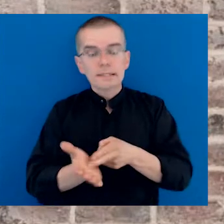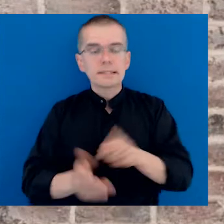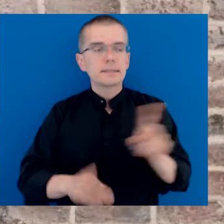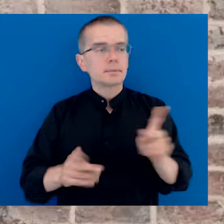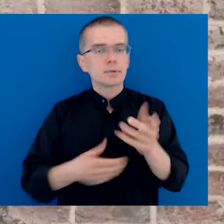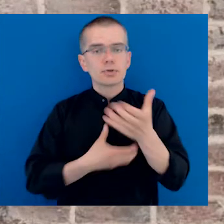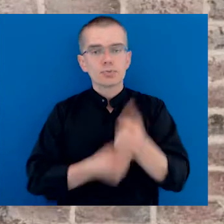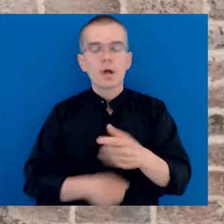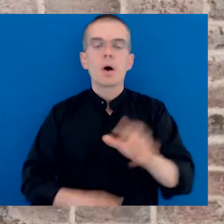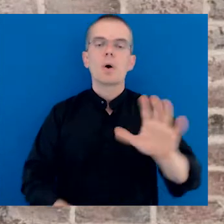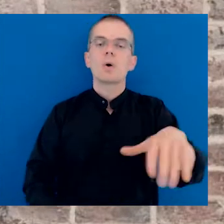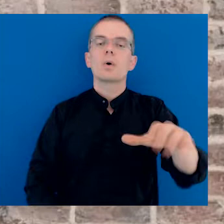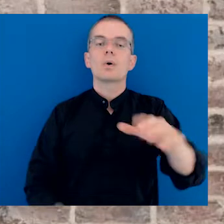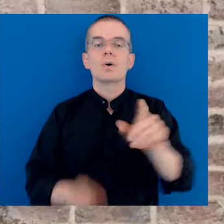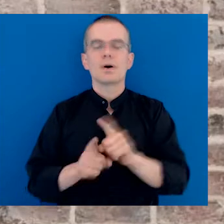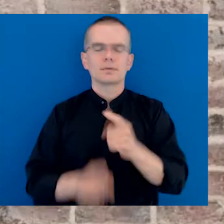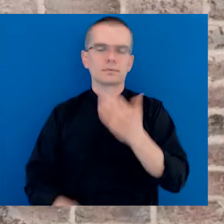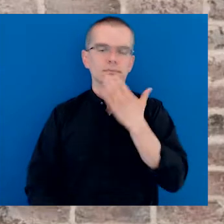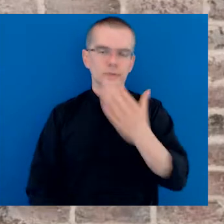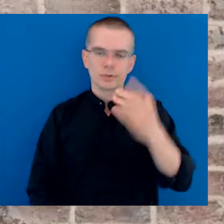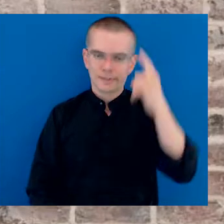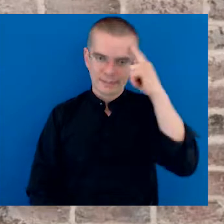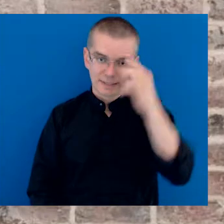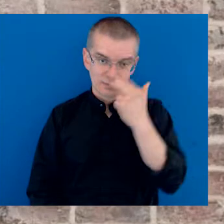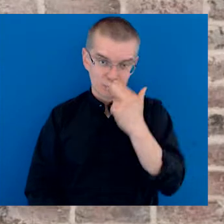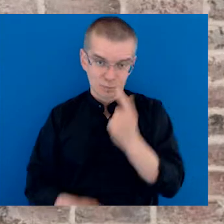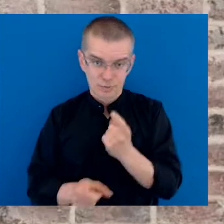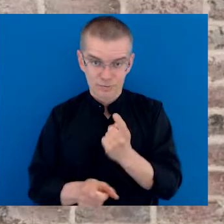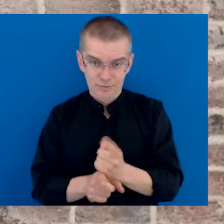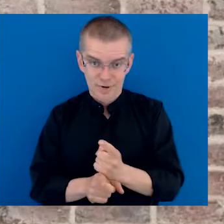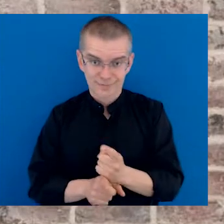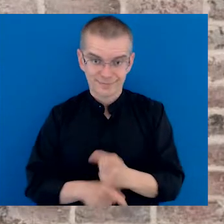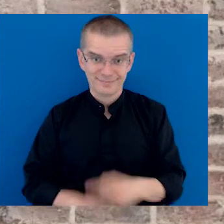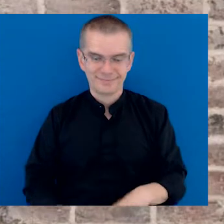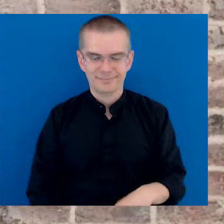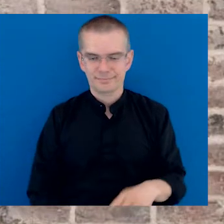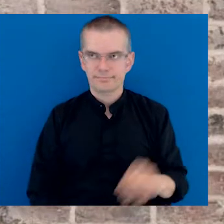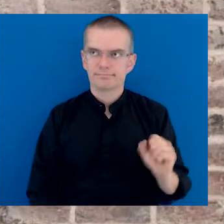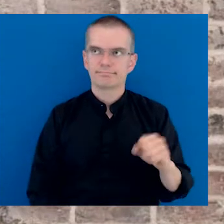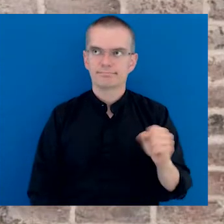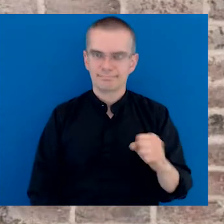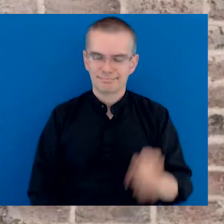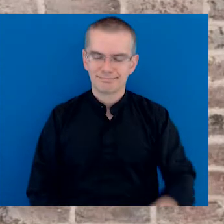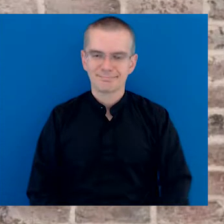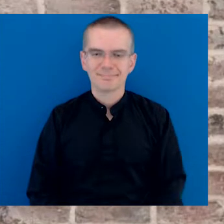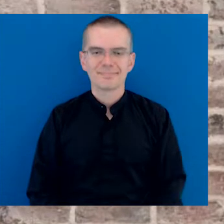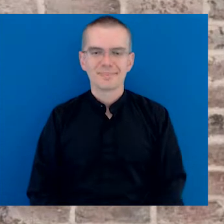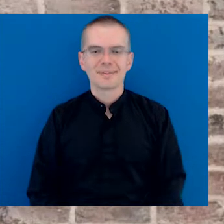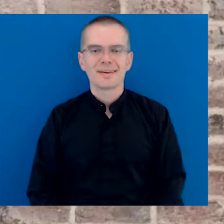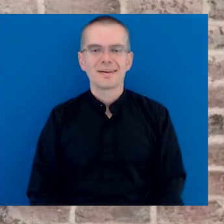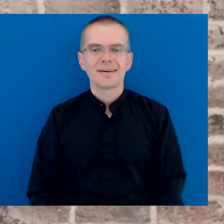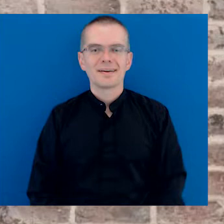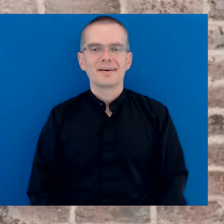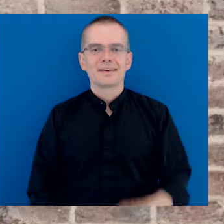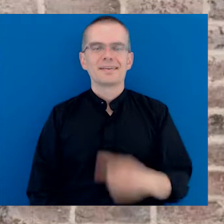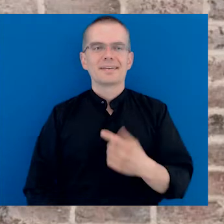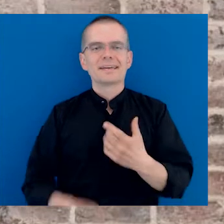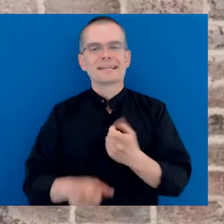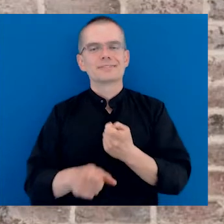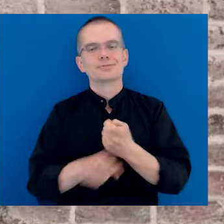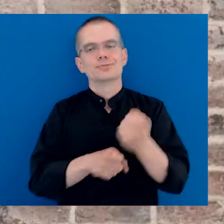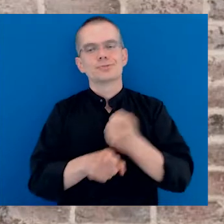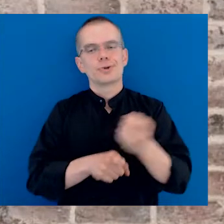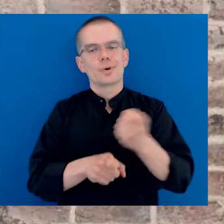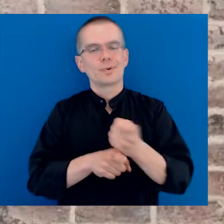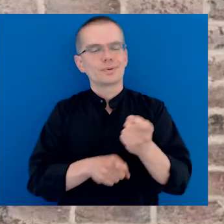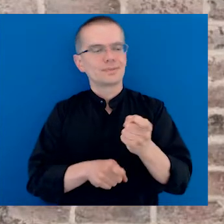him. Oh, and he also had a wonderful sense of humor, didn't he? Did he? That's for sure. He made some